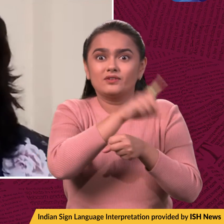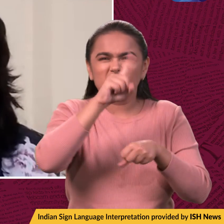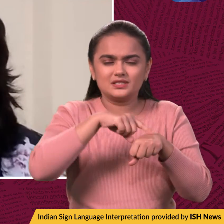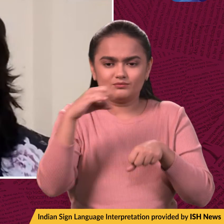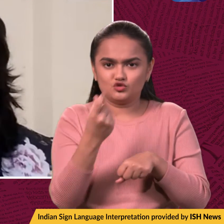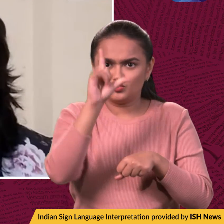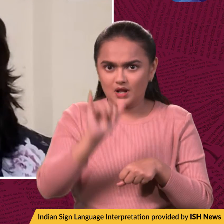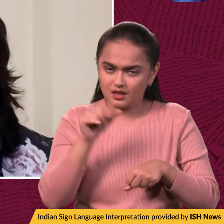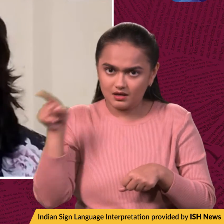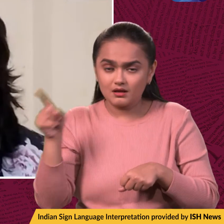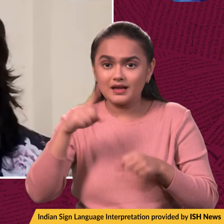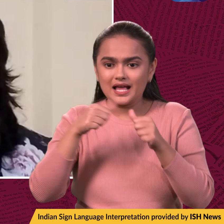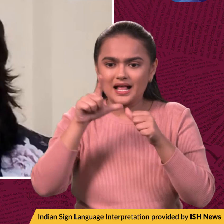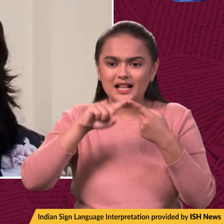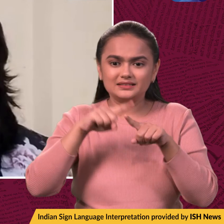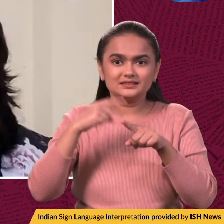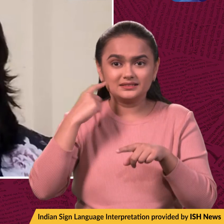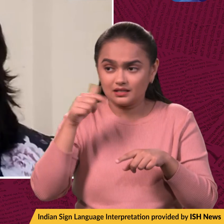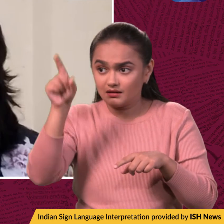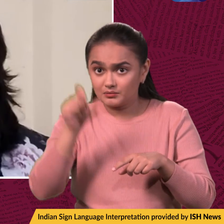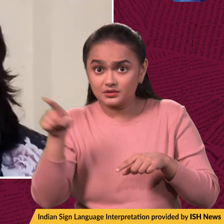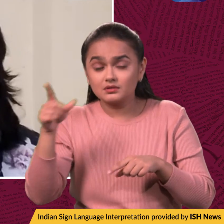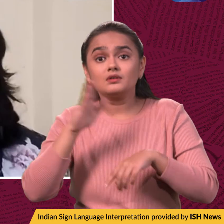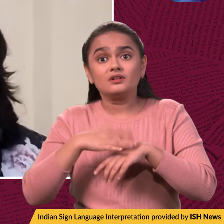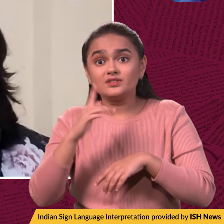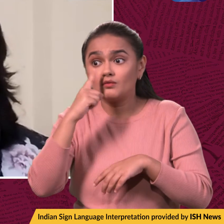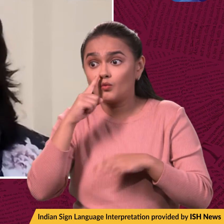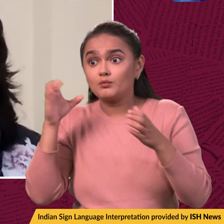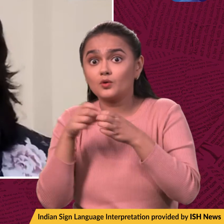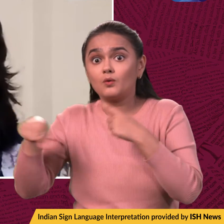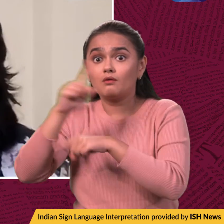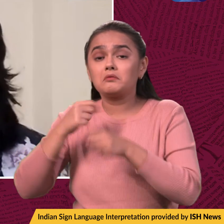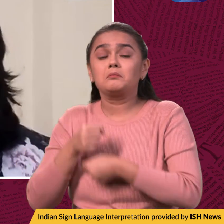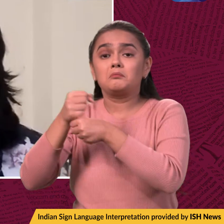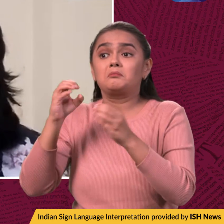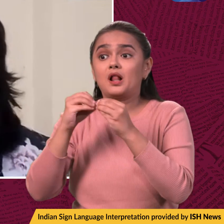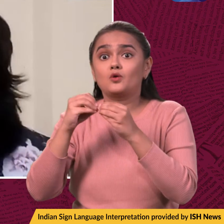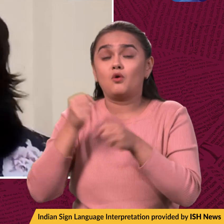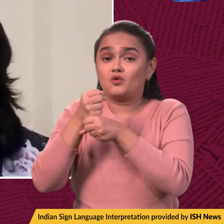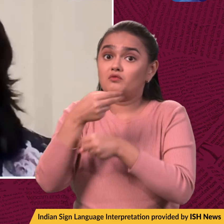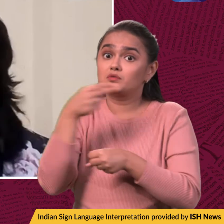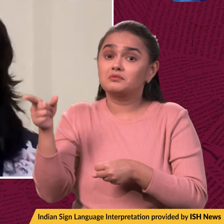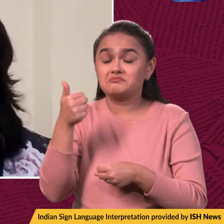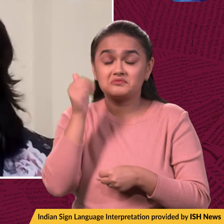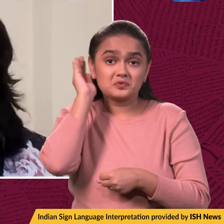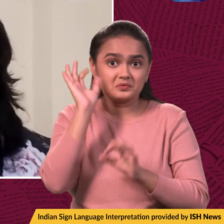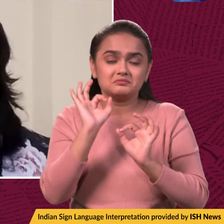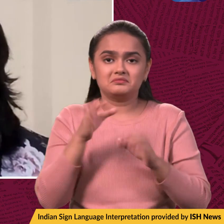July. Now, in the meantime, Alexia Putellas won the Women's Ballon d'Or. That's really the piece of